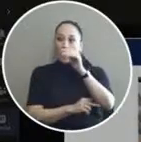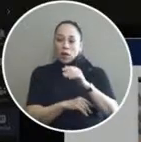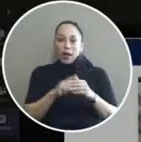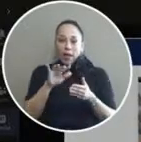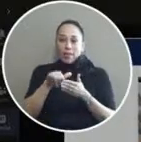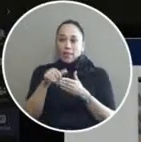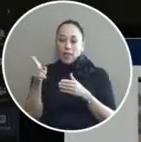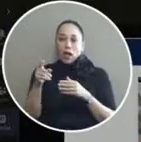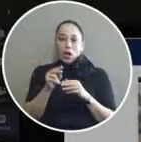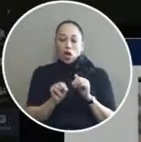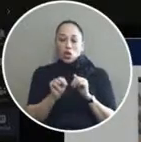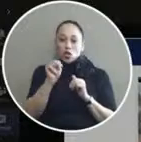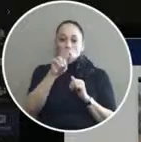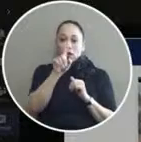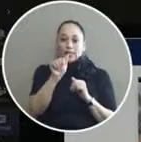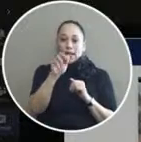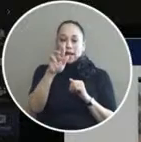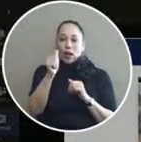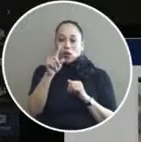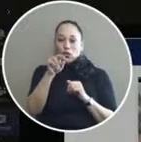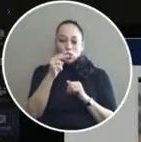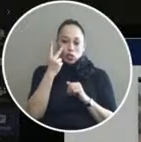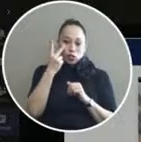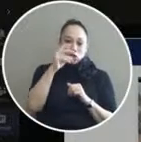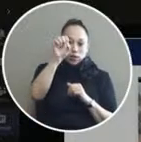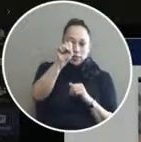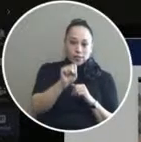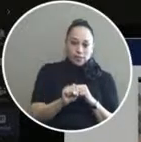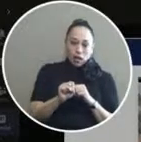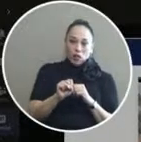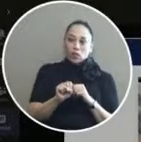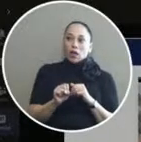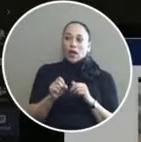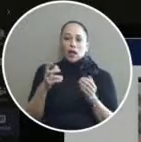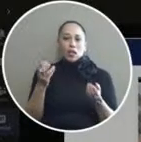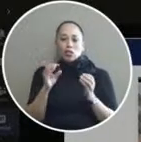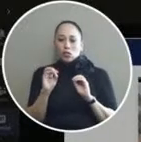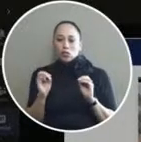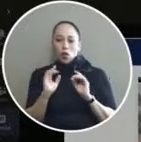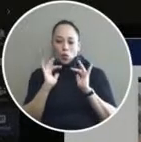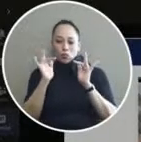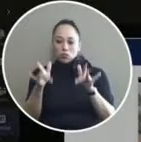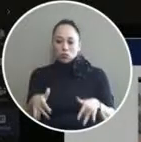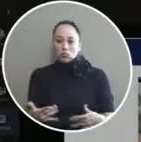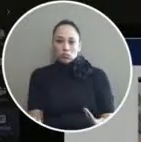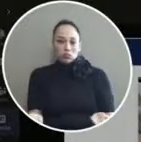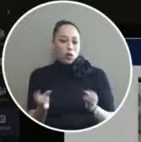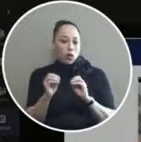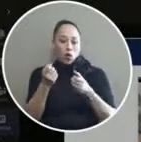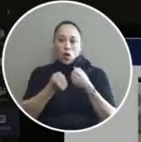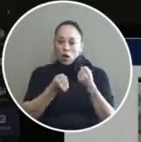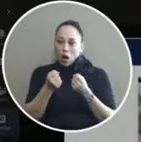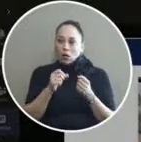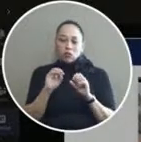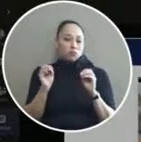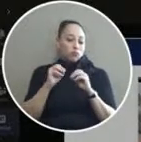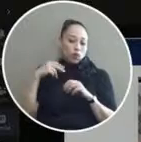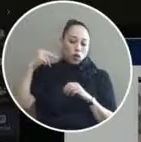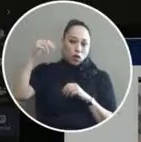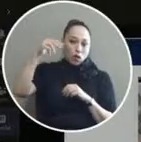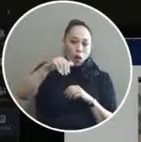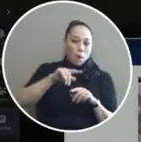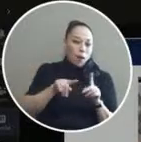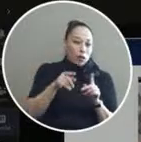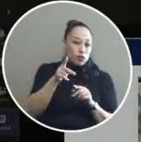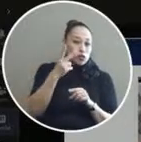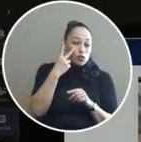looking north, Zaragoza looking south, looking north, and Zaragoza looking south. There is no wait time for vehicles, no wait time for pedestrians, but you see the